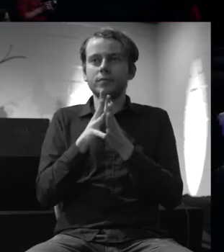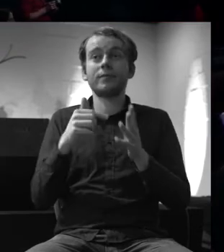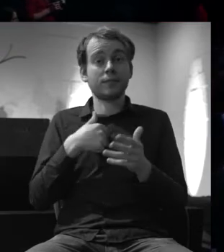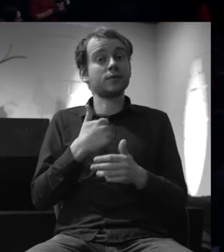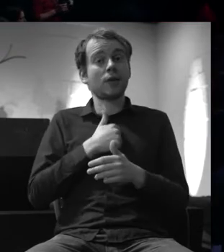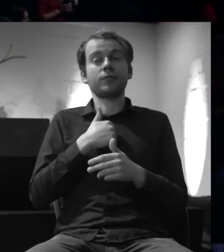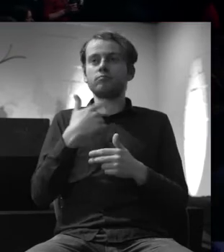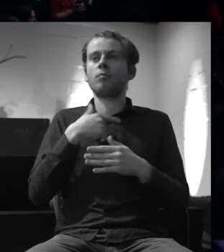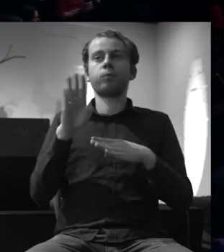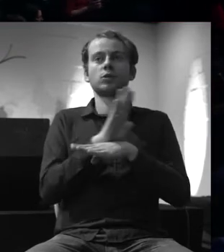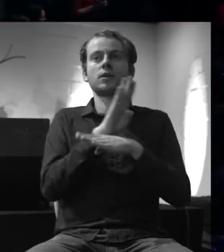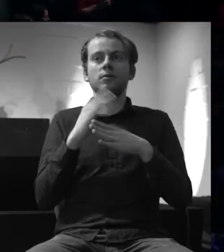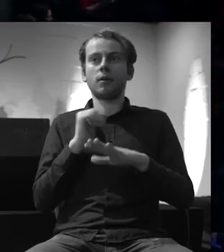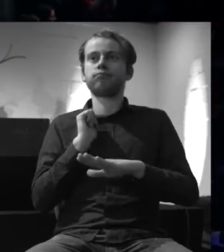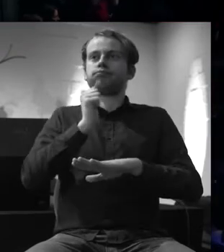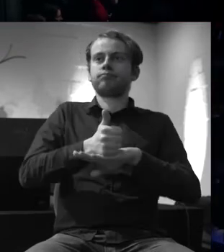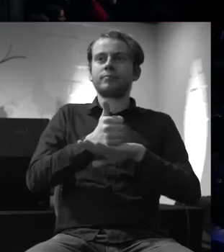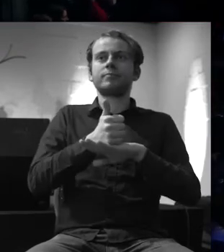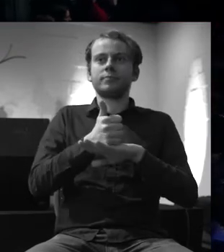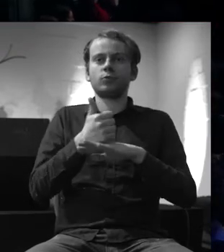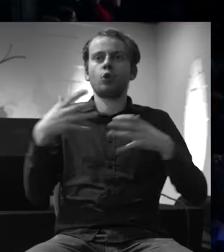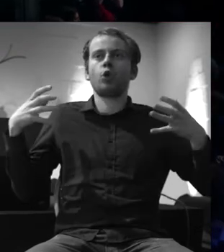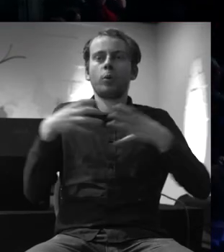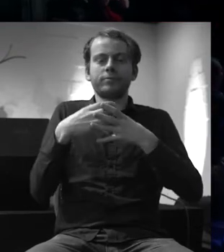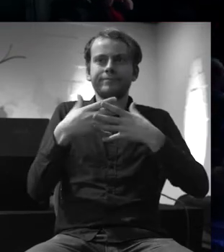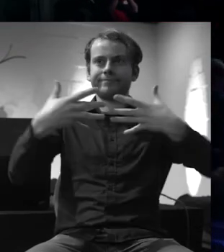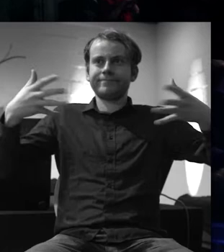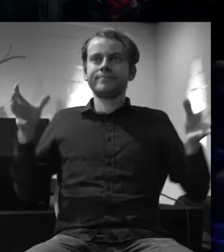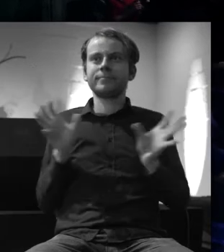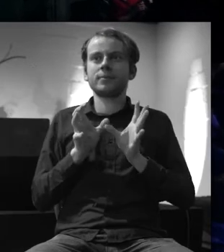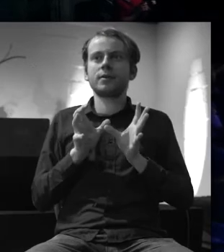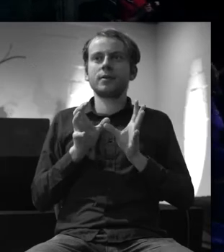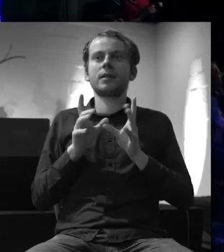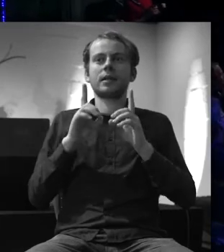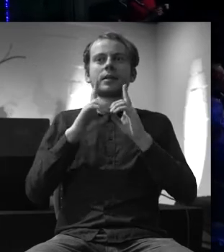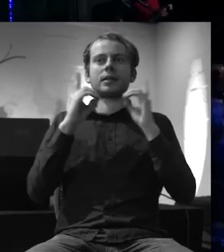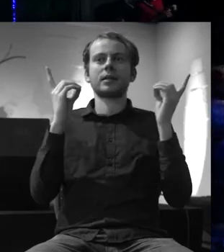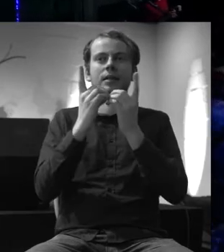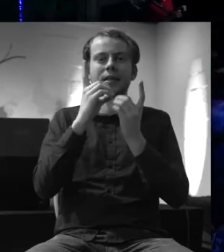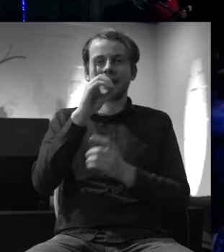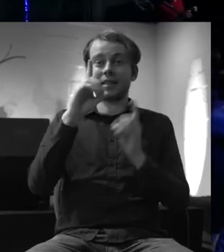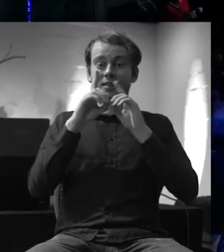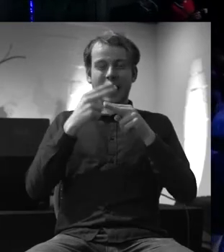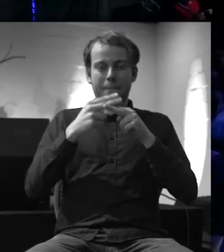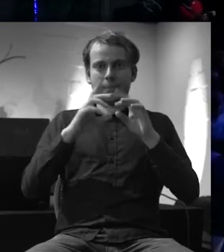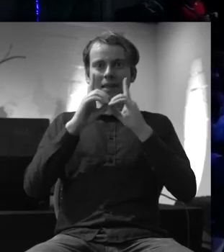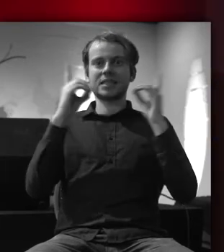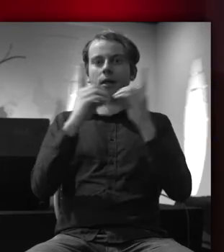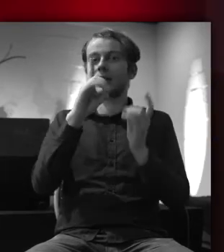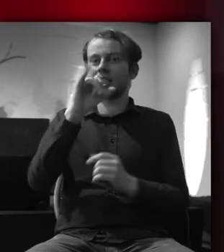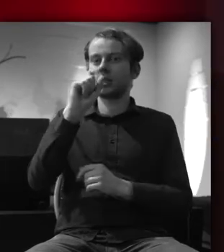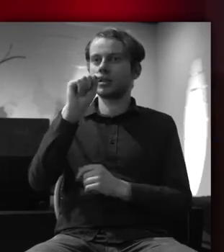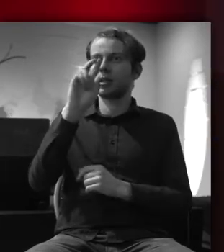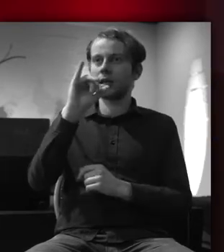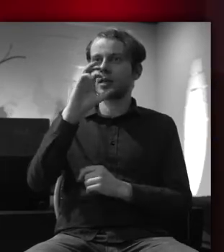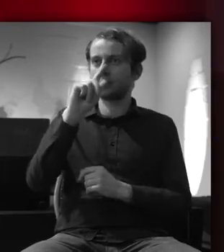started it in 2010. But allow me at the start, before starting, I need to share with you an extract of a